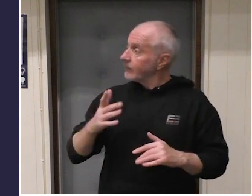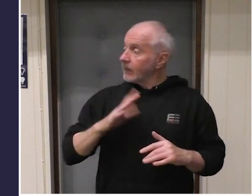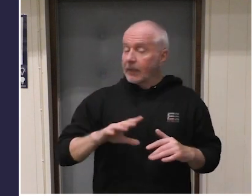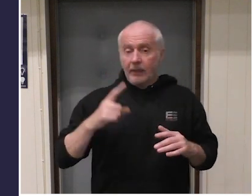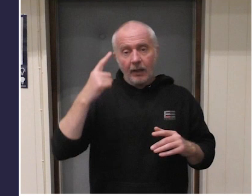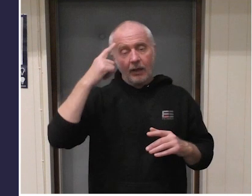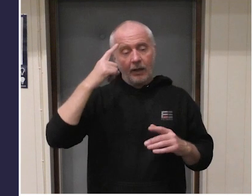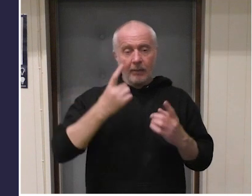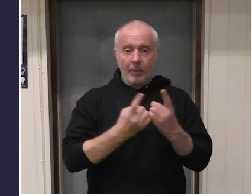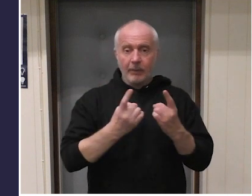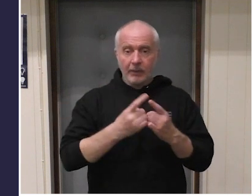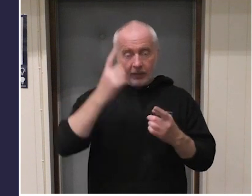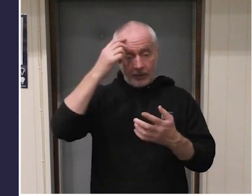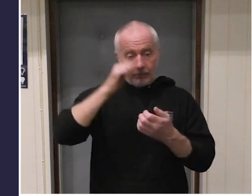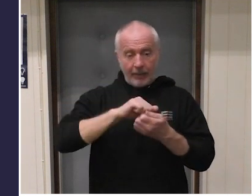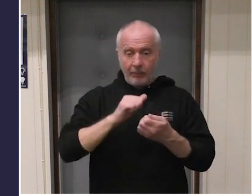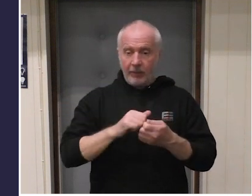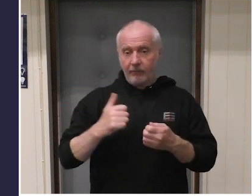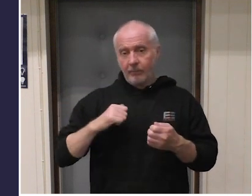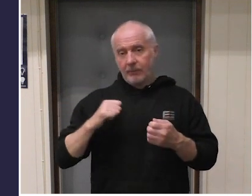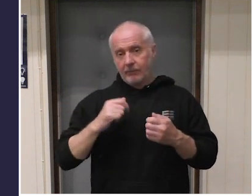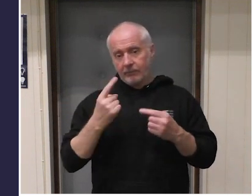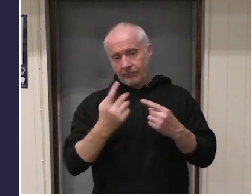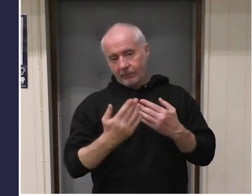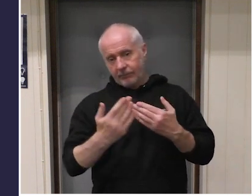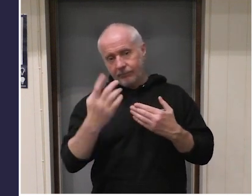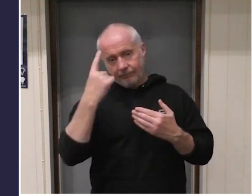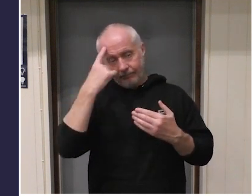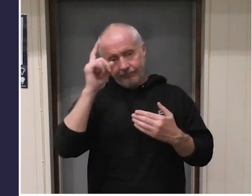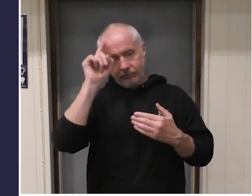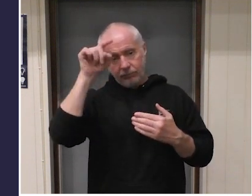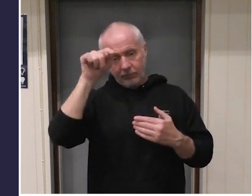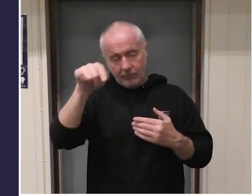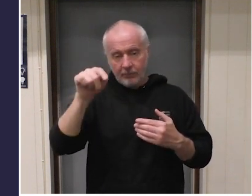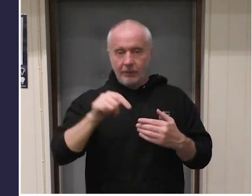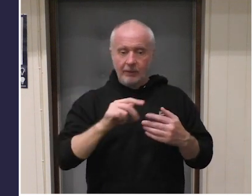prediction, which eventually gives us something like DNA. But how can that